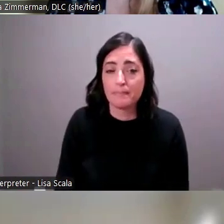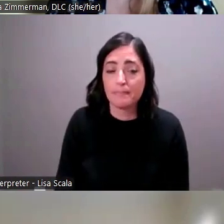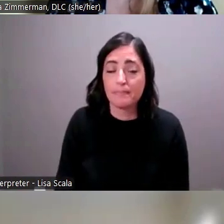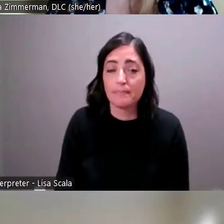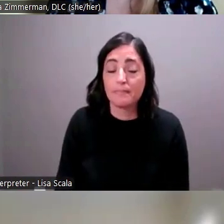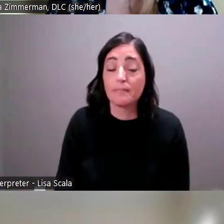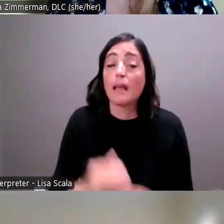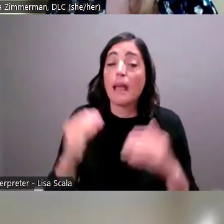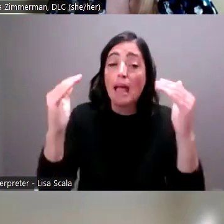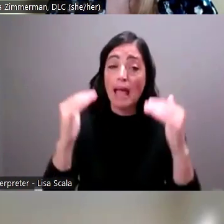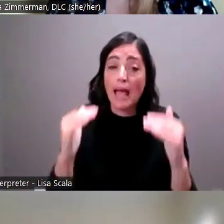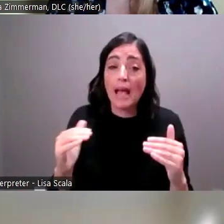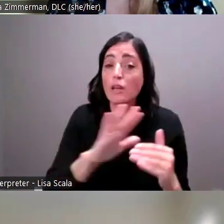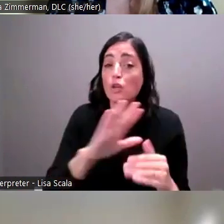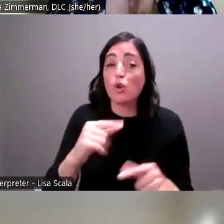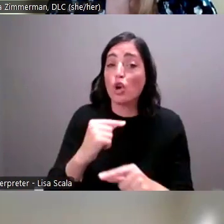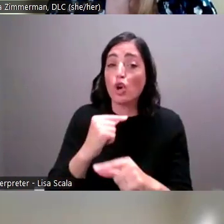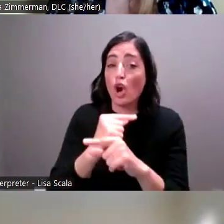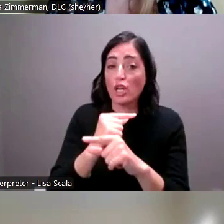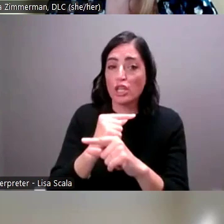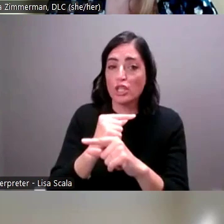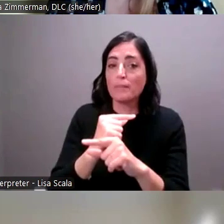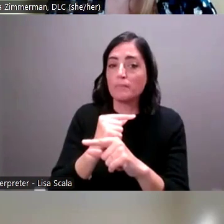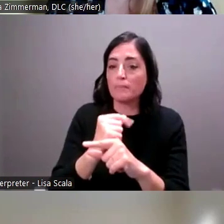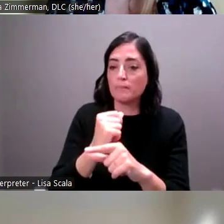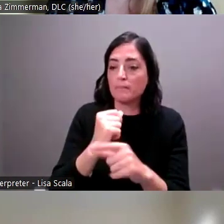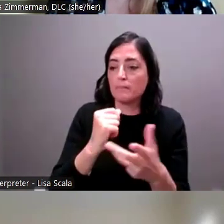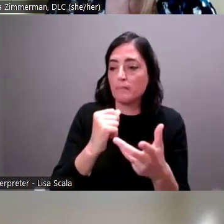and your guardianship doesn't prohibit you from voting.